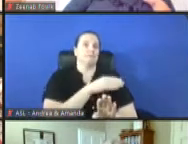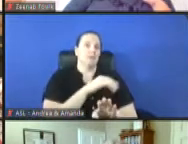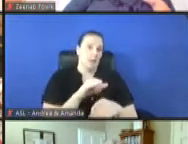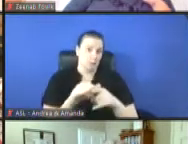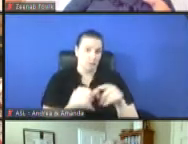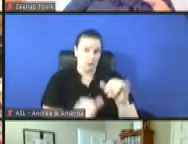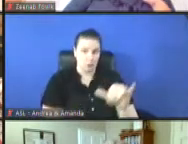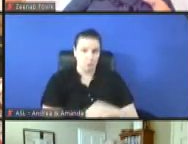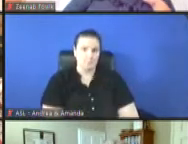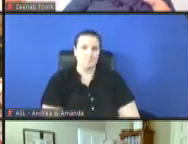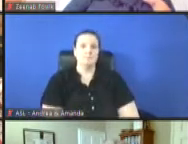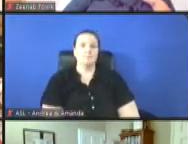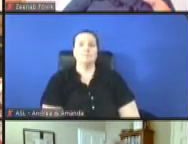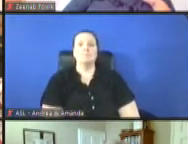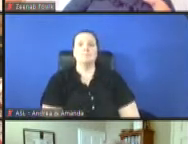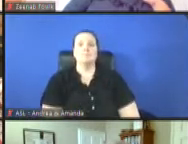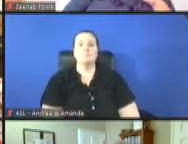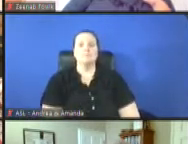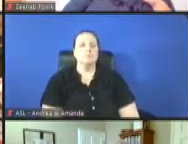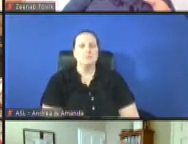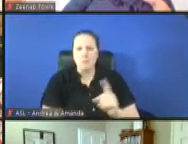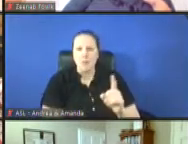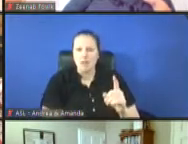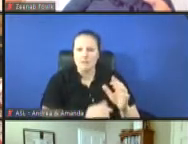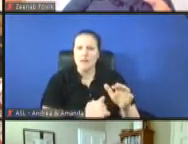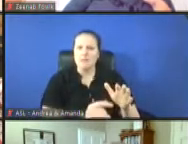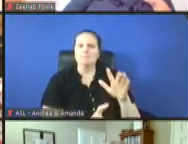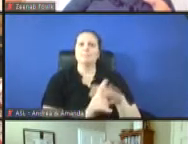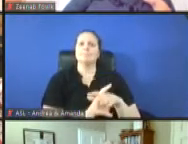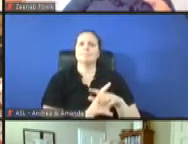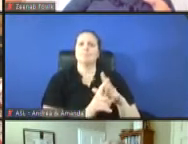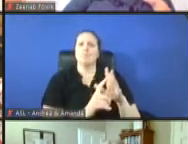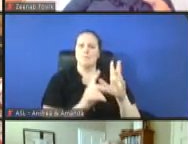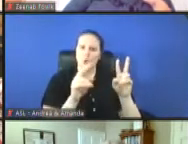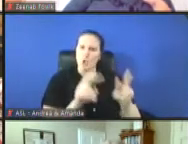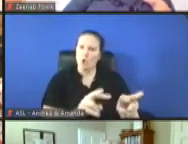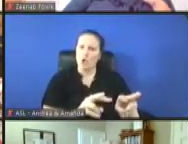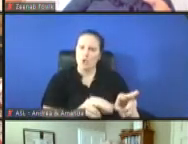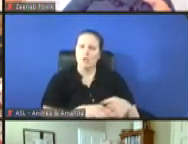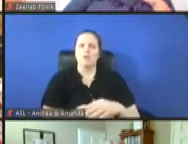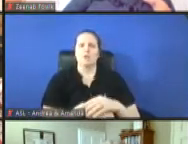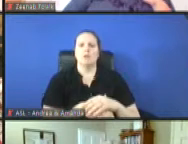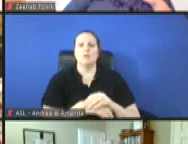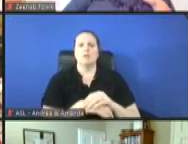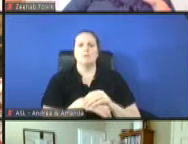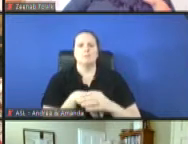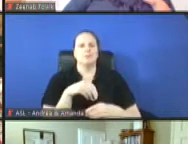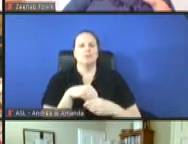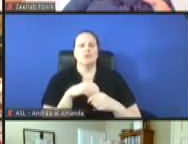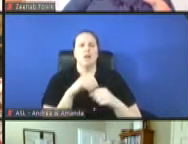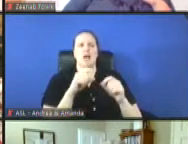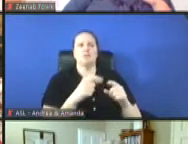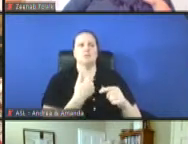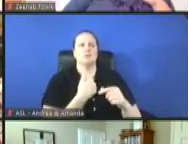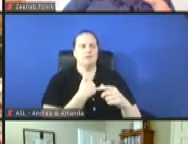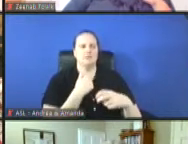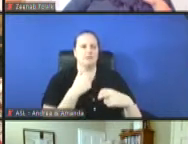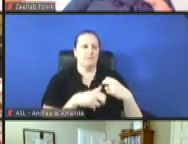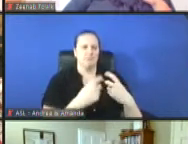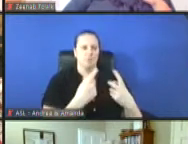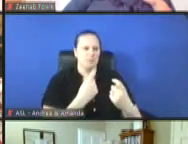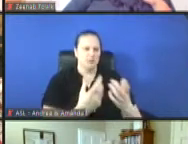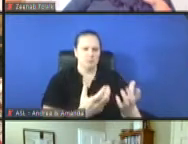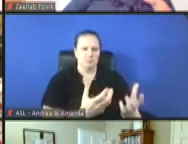well. But I think, you know, it does raise a question that we're gonna have to look into internally and ask ourselves some tough questions.